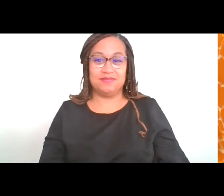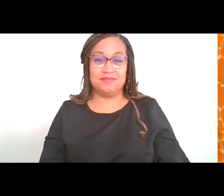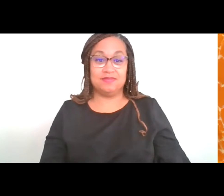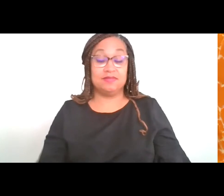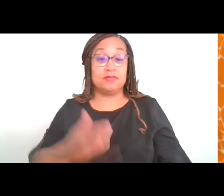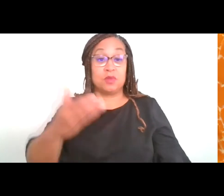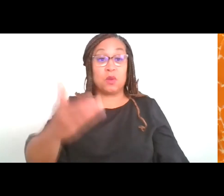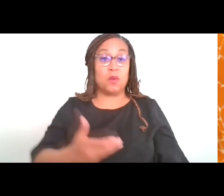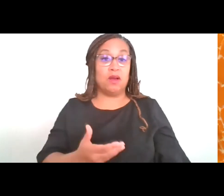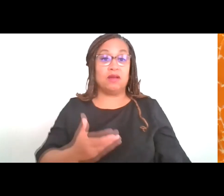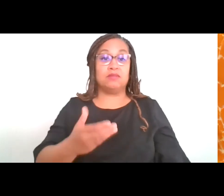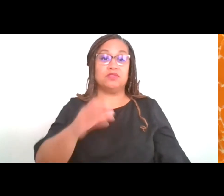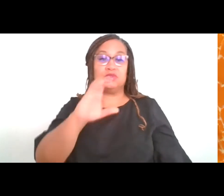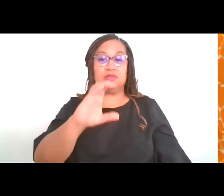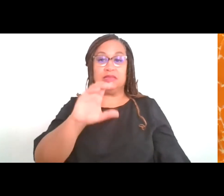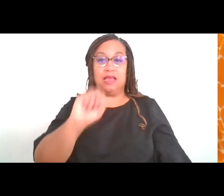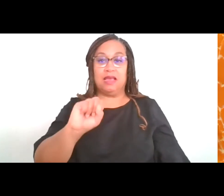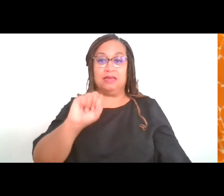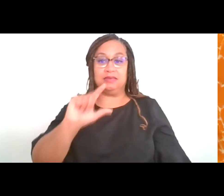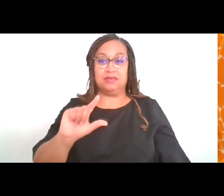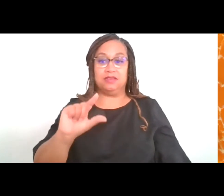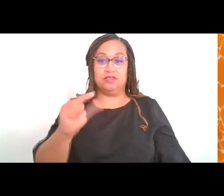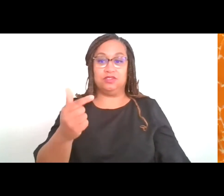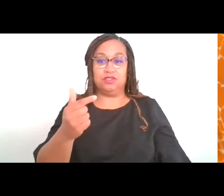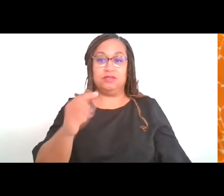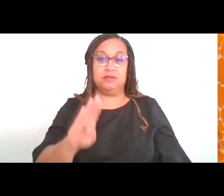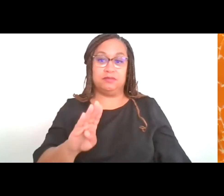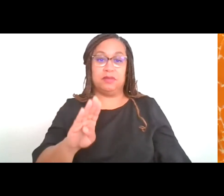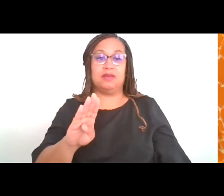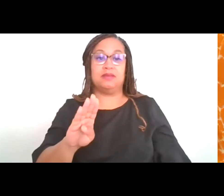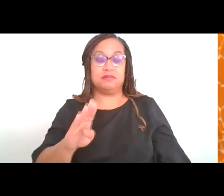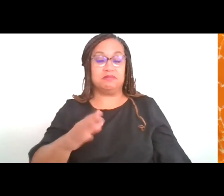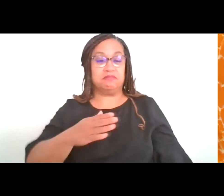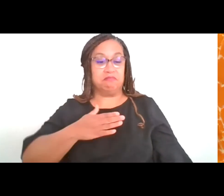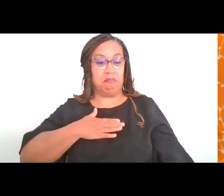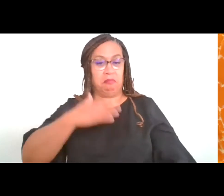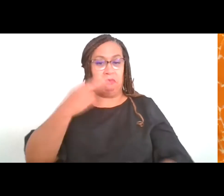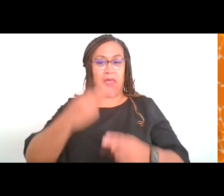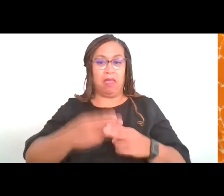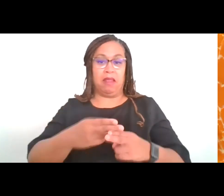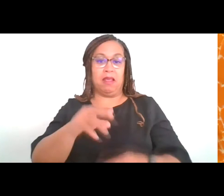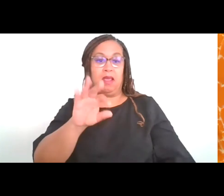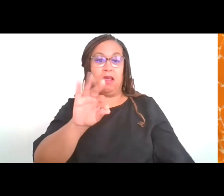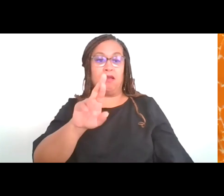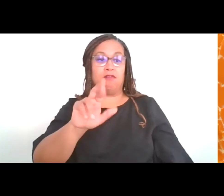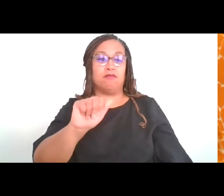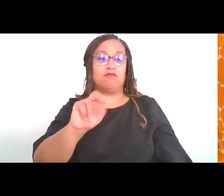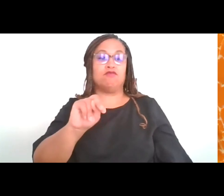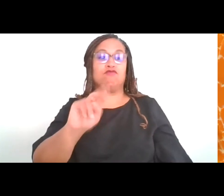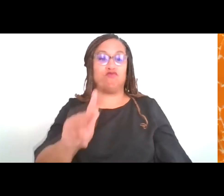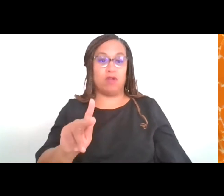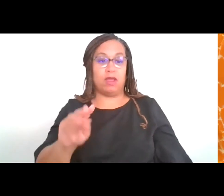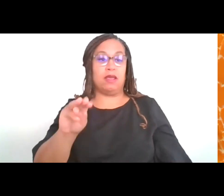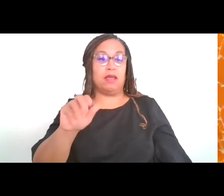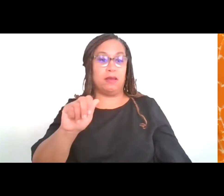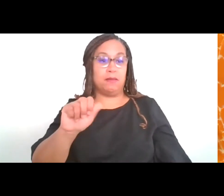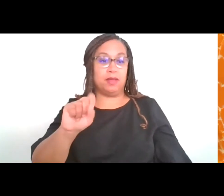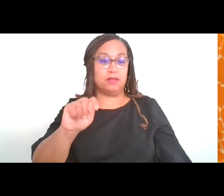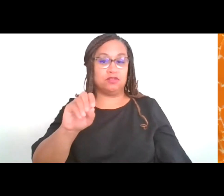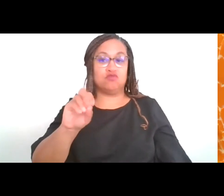Welcome to the service for CSL Greater Baltimore. My name is Frank Mastoris. I am your practitioner of the day.